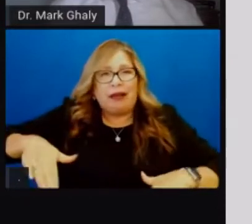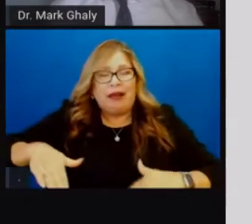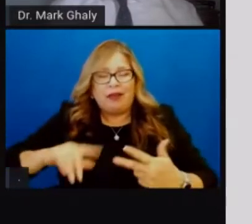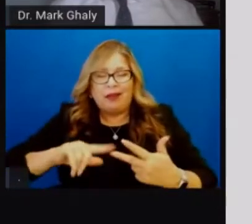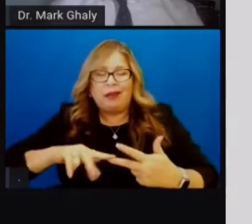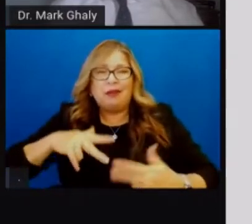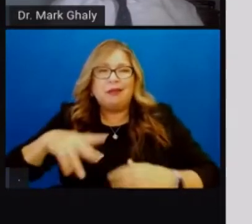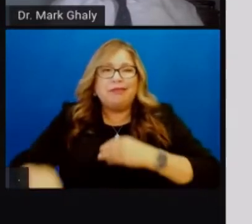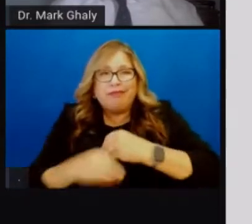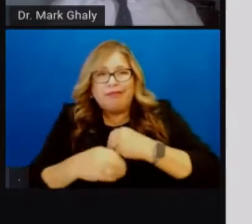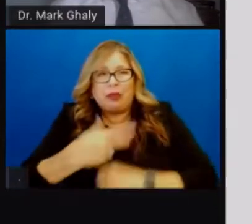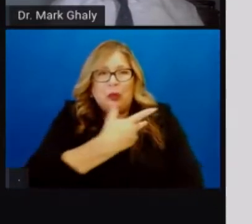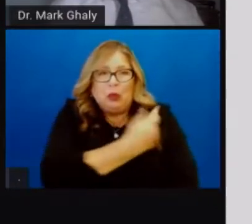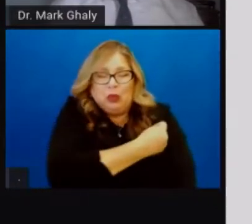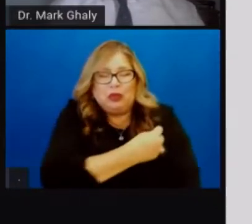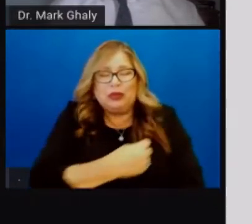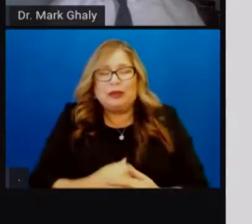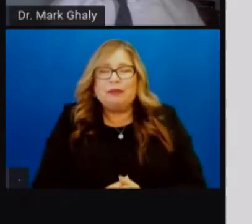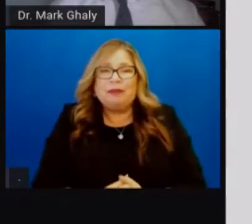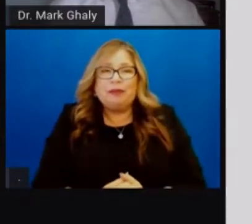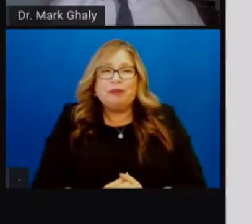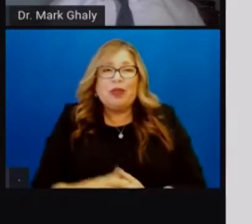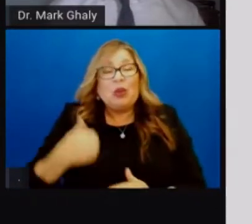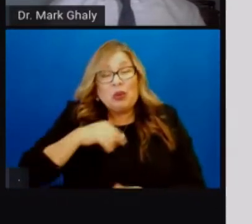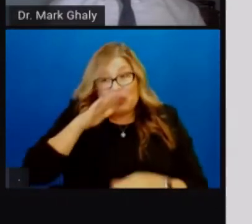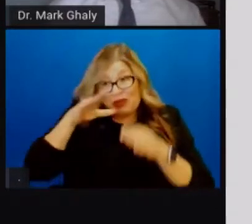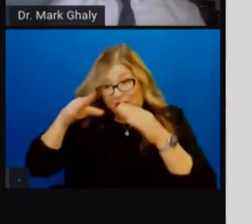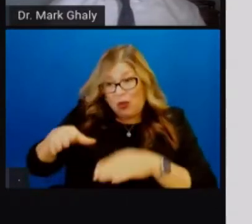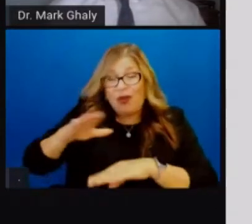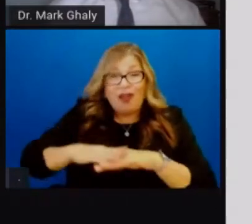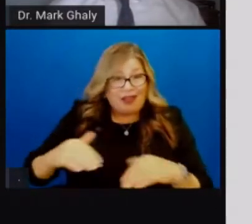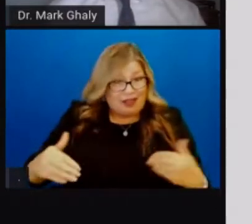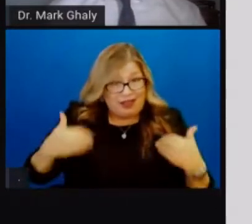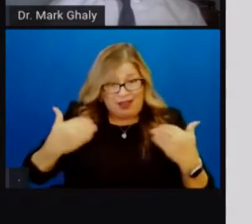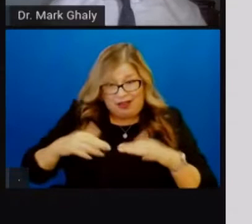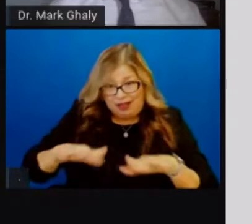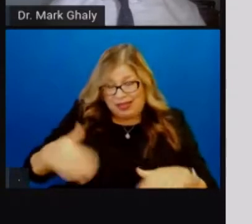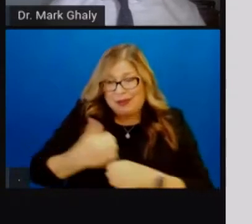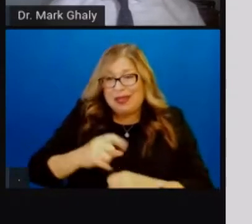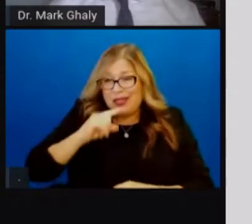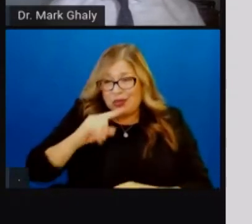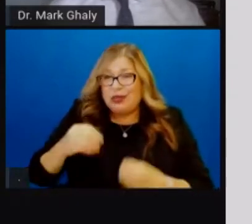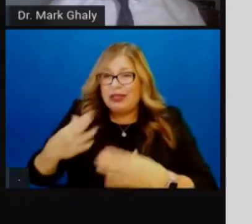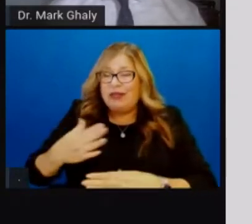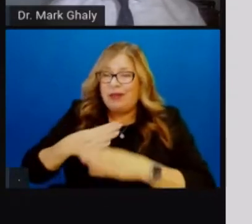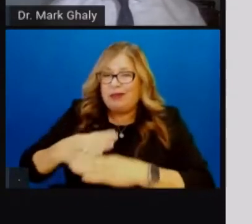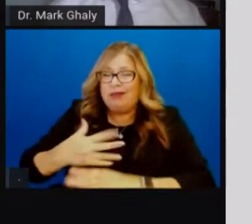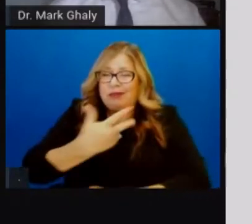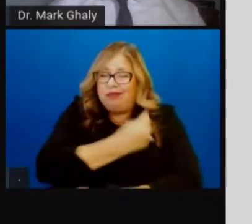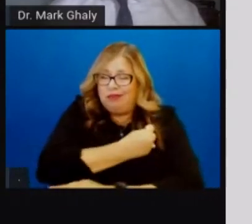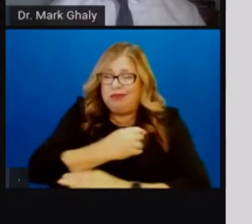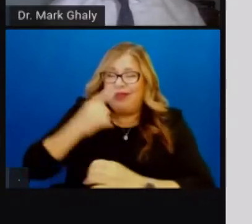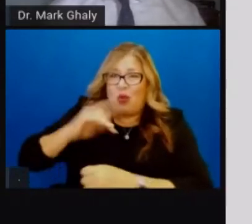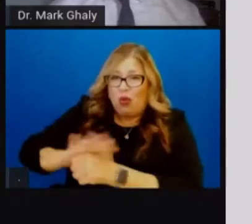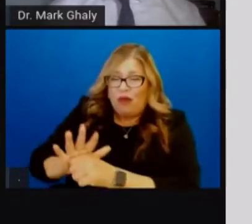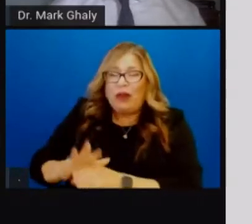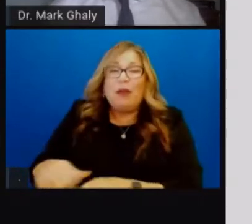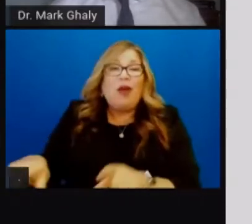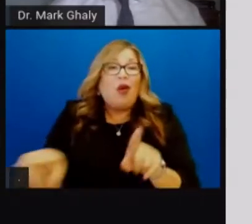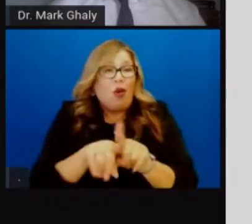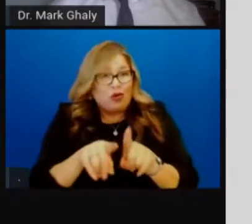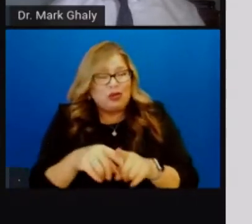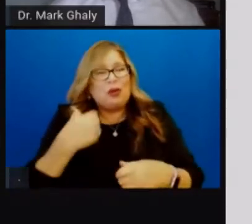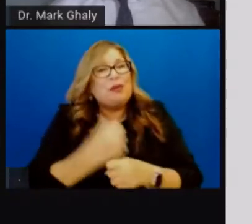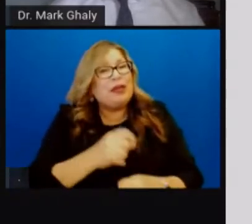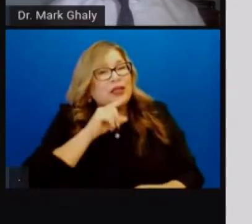shots to younger Californians, our focus is also on making sure we maintain boosters